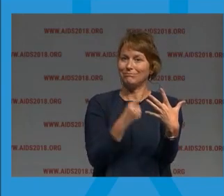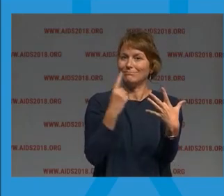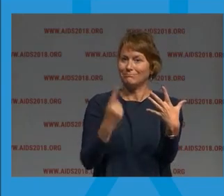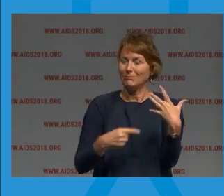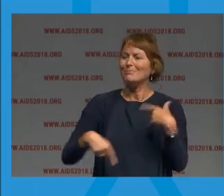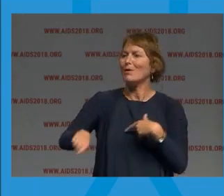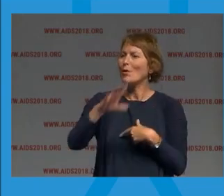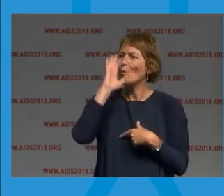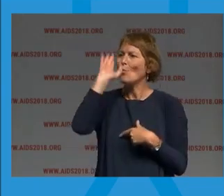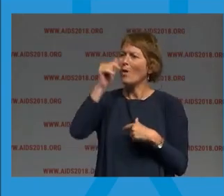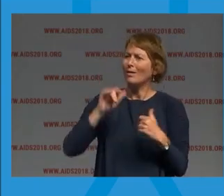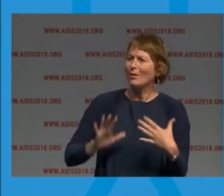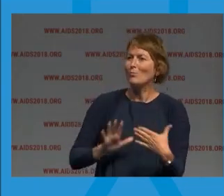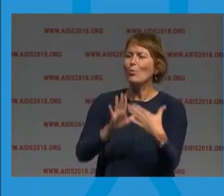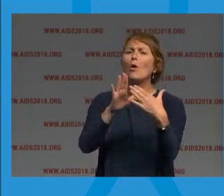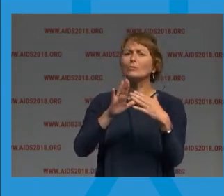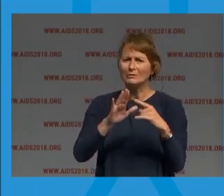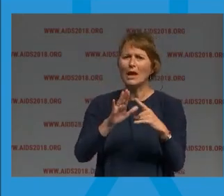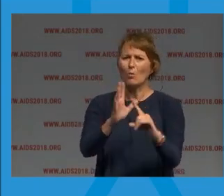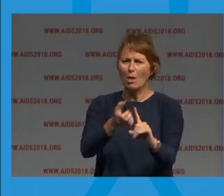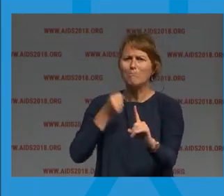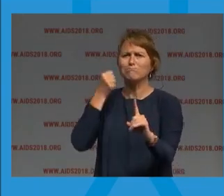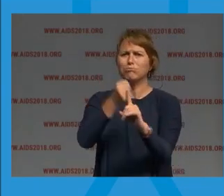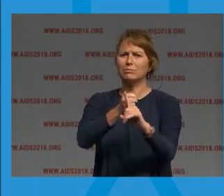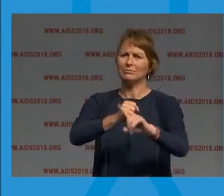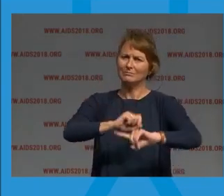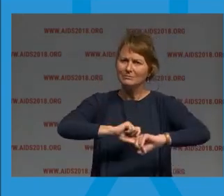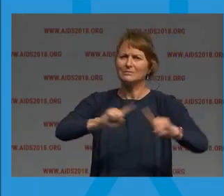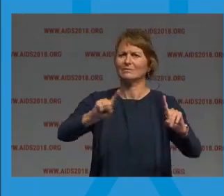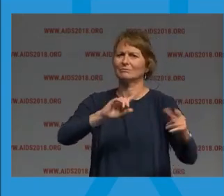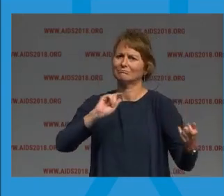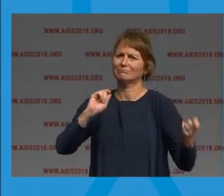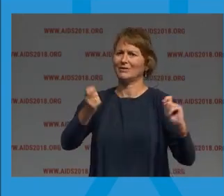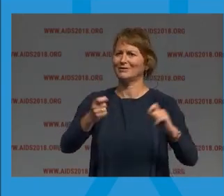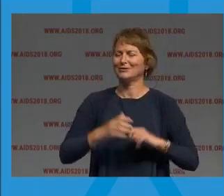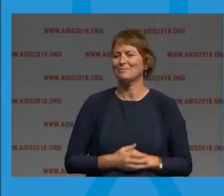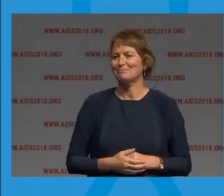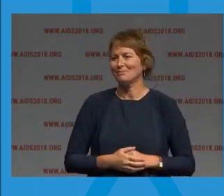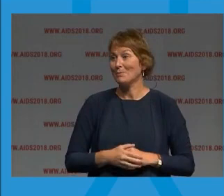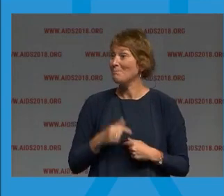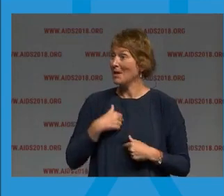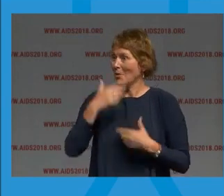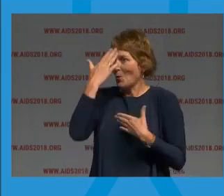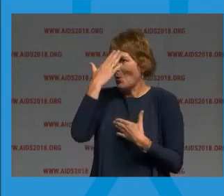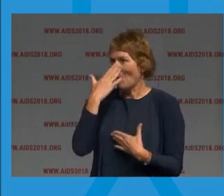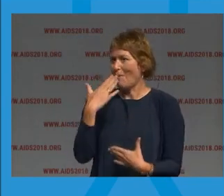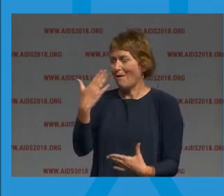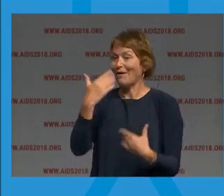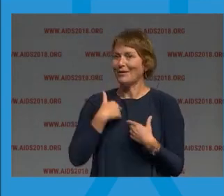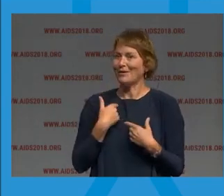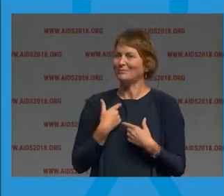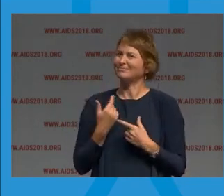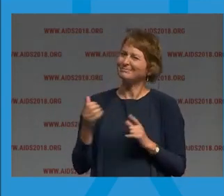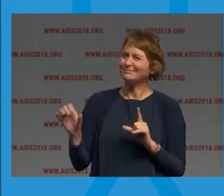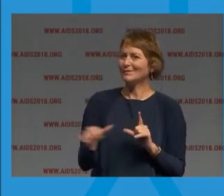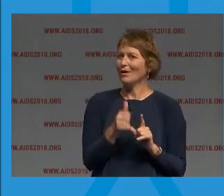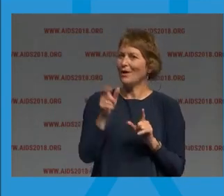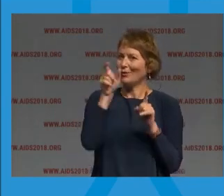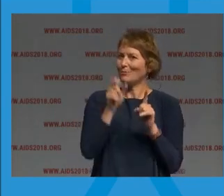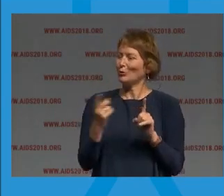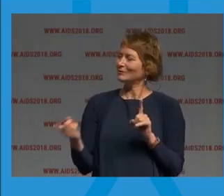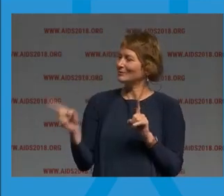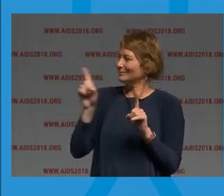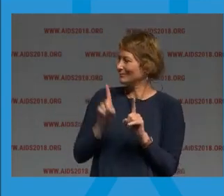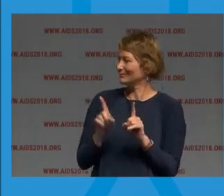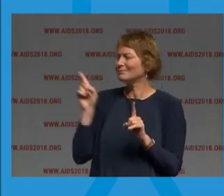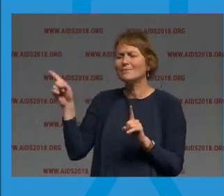a real and lasting difference. I am honoured to be sharing the stage with someone who has always put people